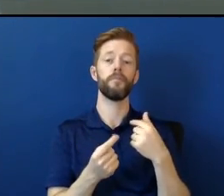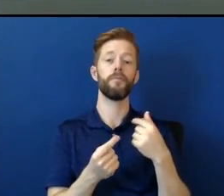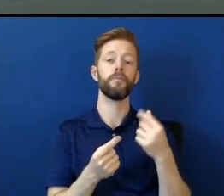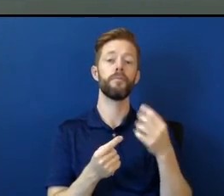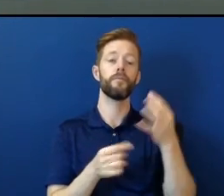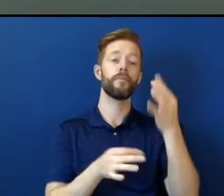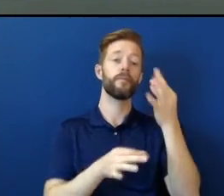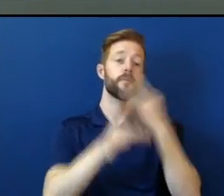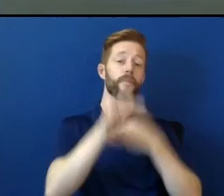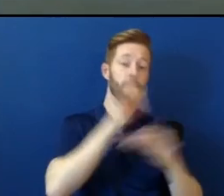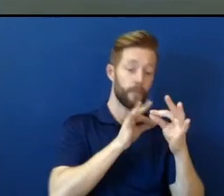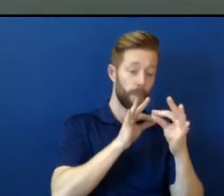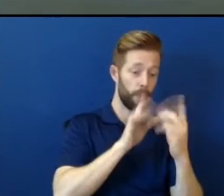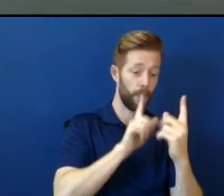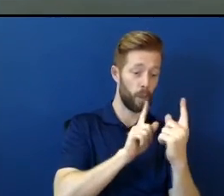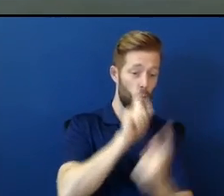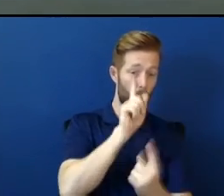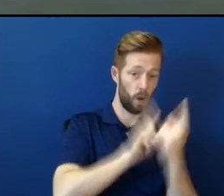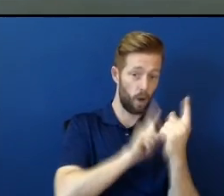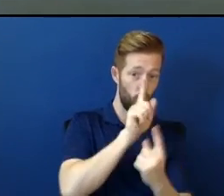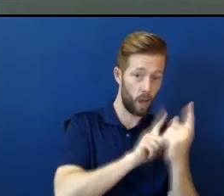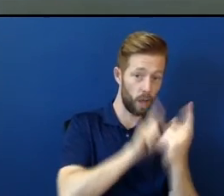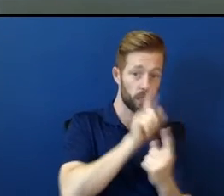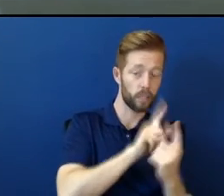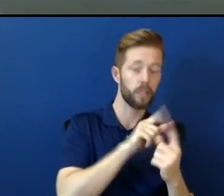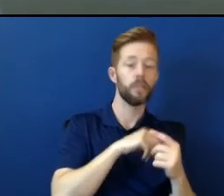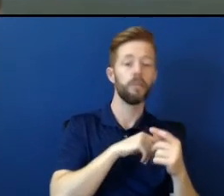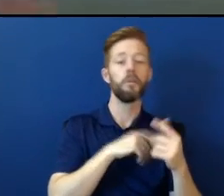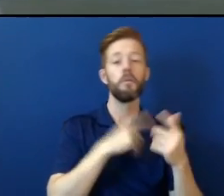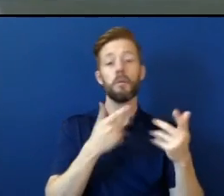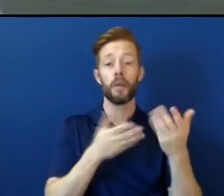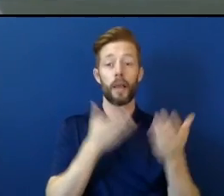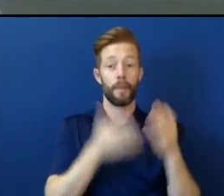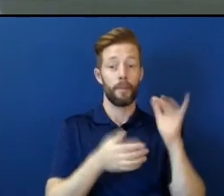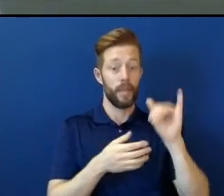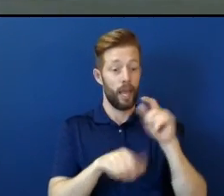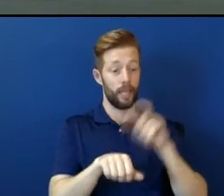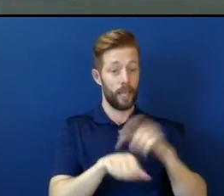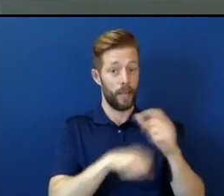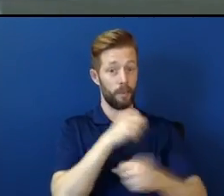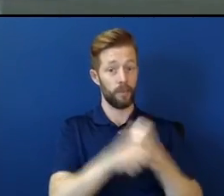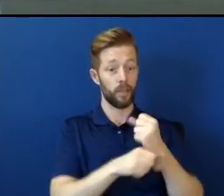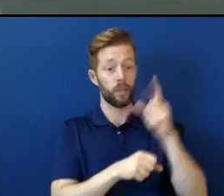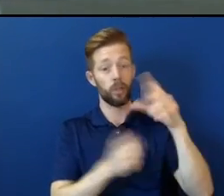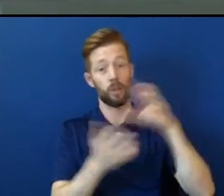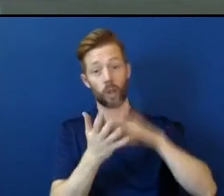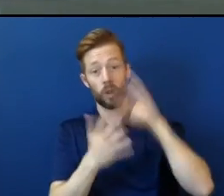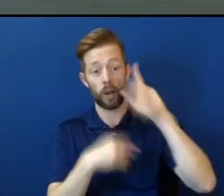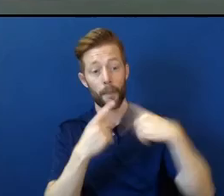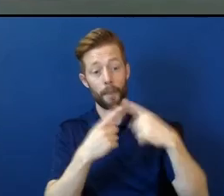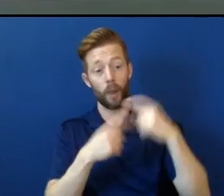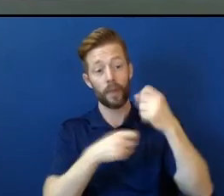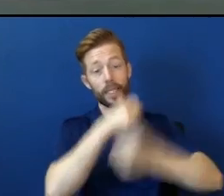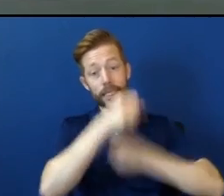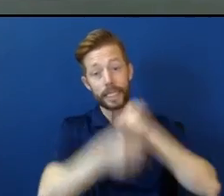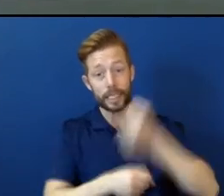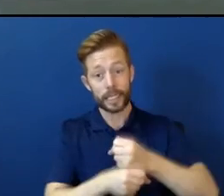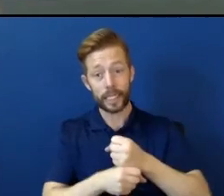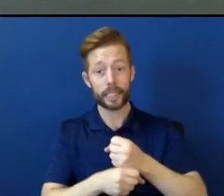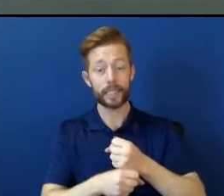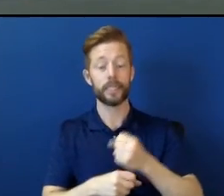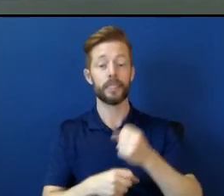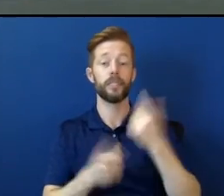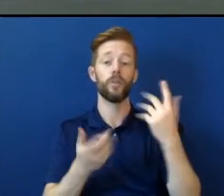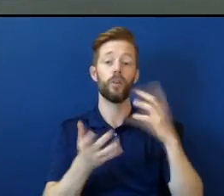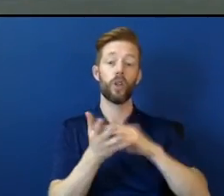instead of it being a one-on-one type of thing, maybe it's the time of year you're learning about the seasons, or maybe it's when you're